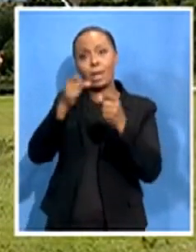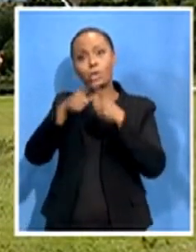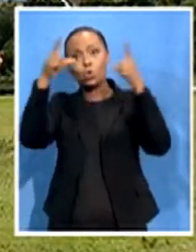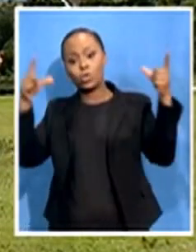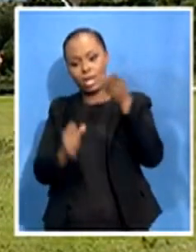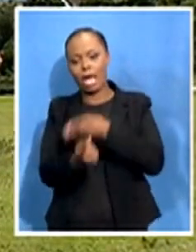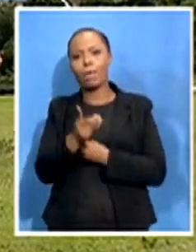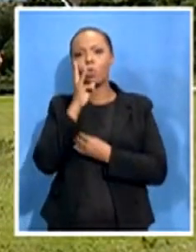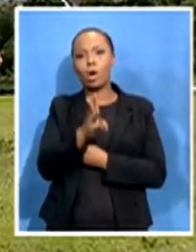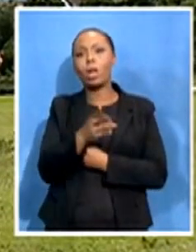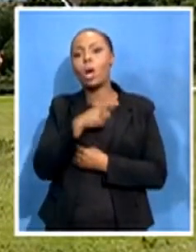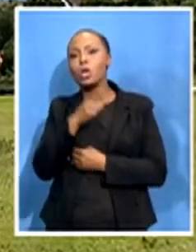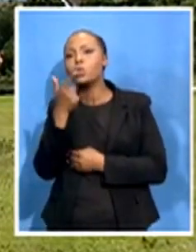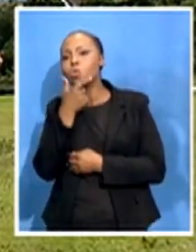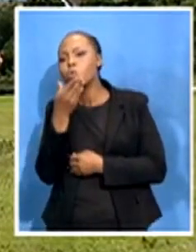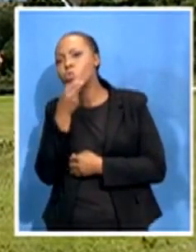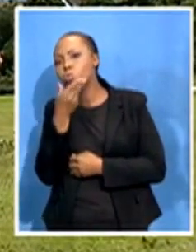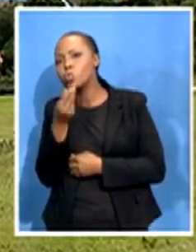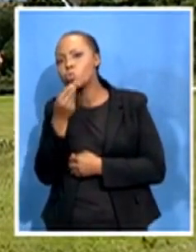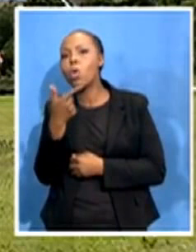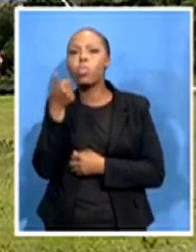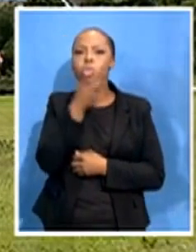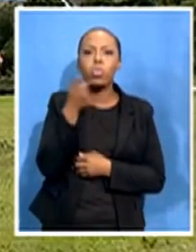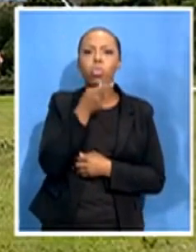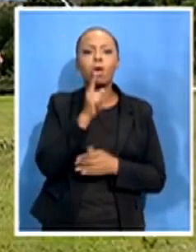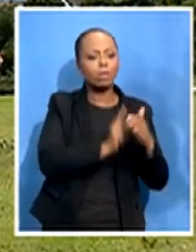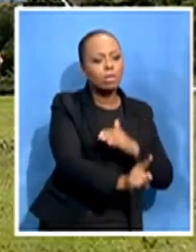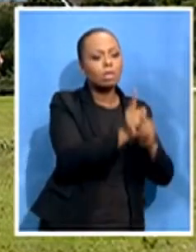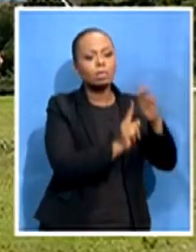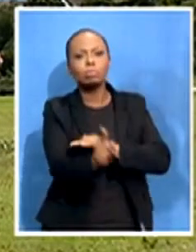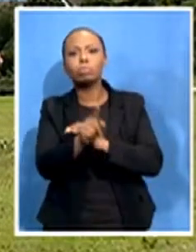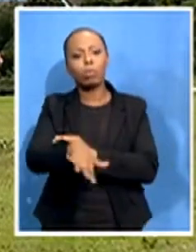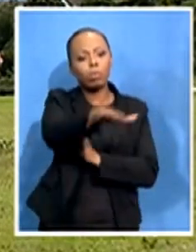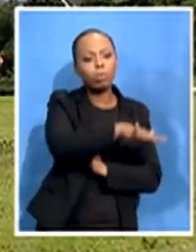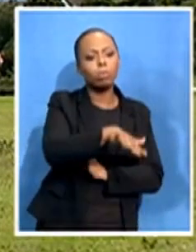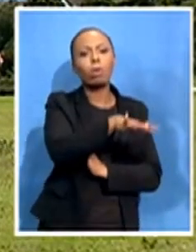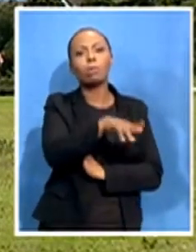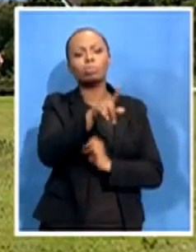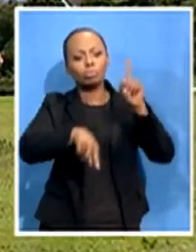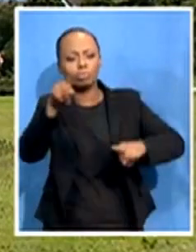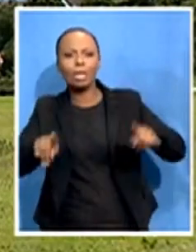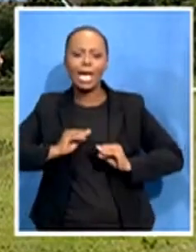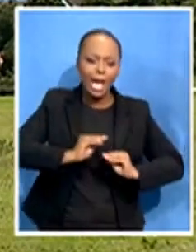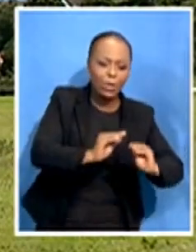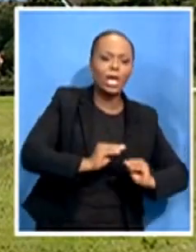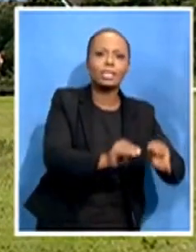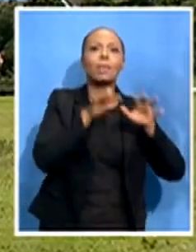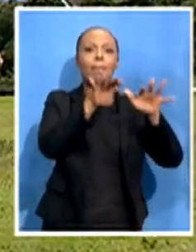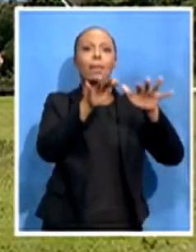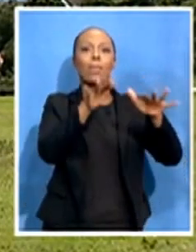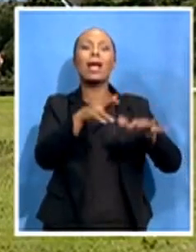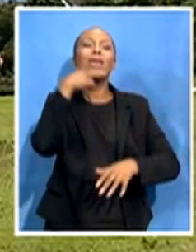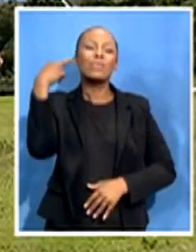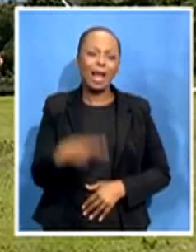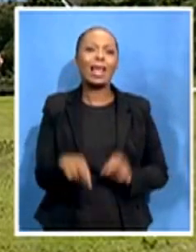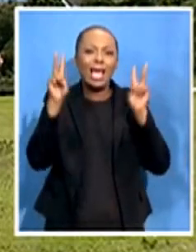around into every single ward with flyers, with banners, with hailers, educating people about the real issues of COVID-19. He also said